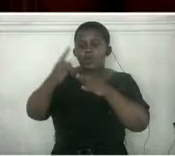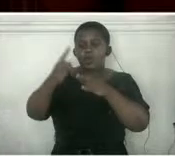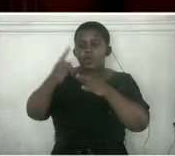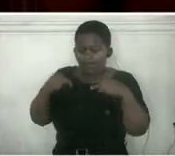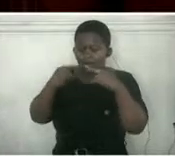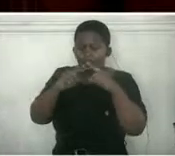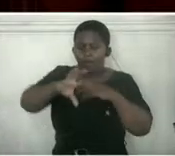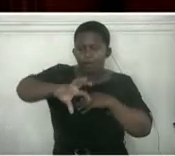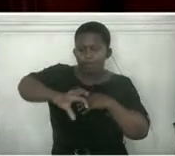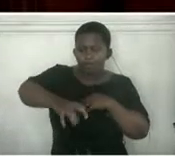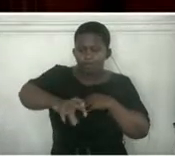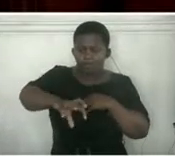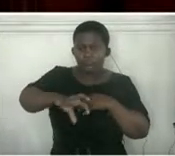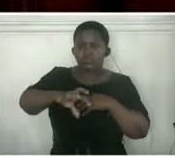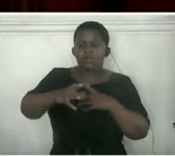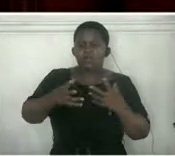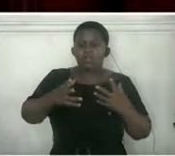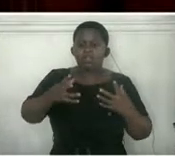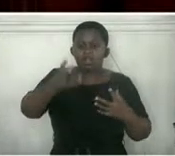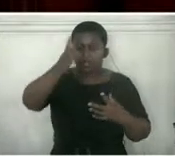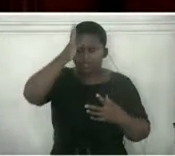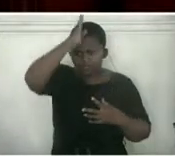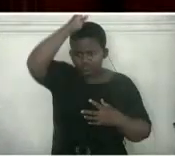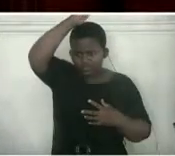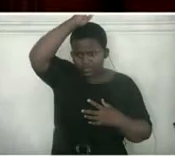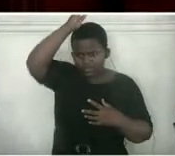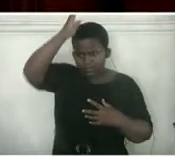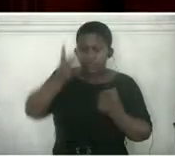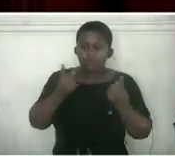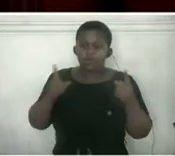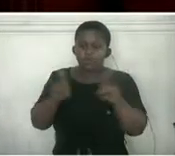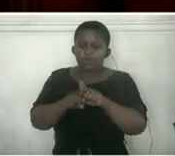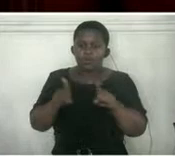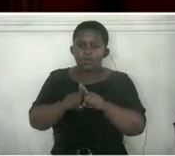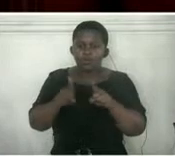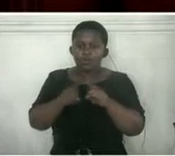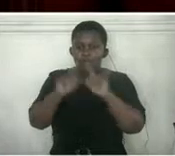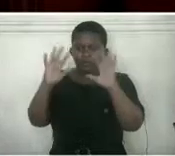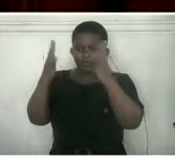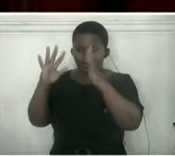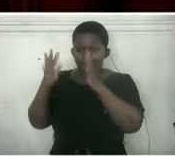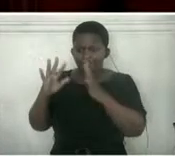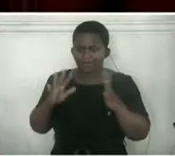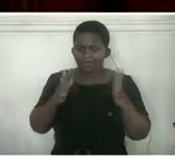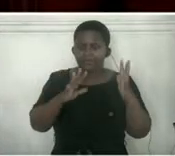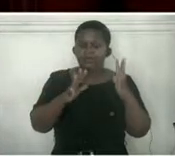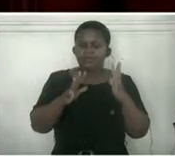provincial franchise, the Sharks. We also congratulate the Istatamia.